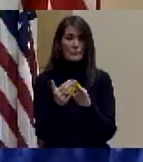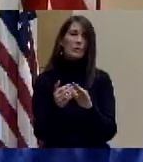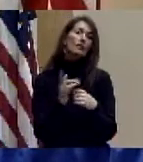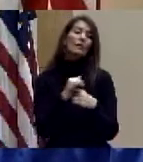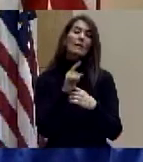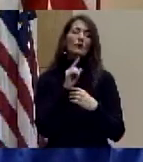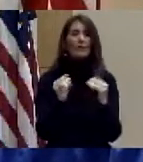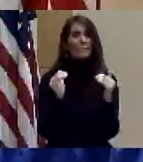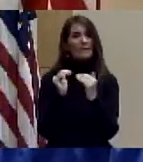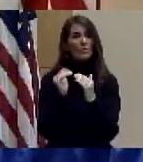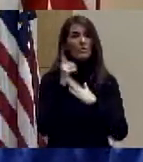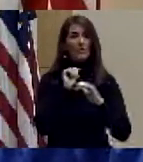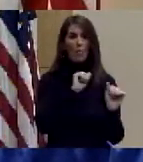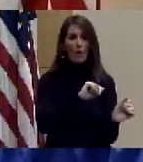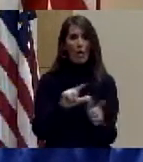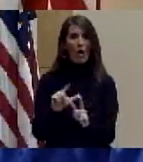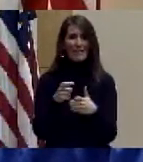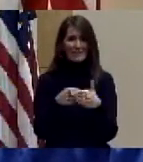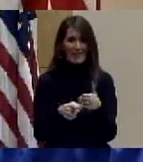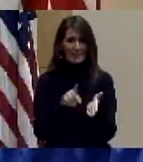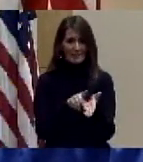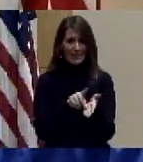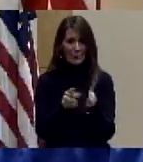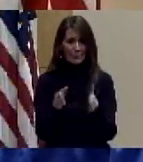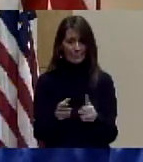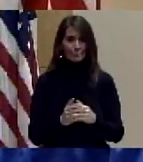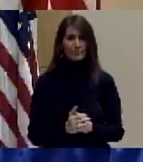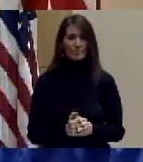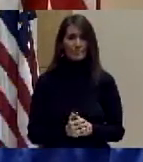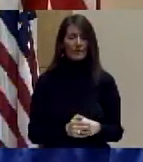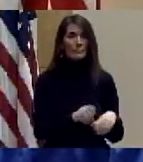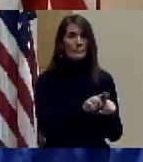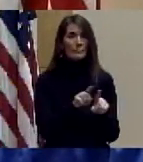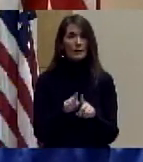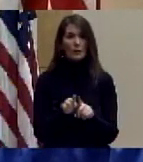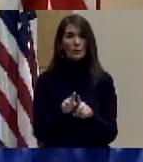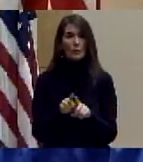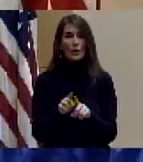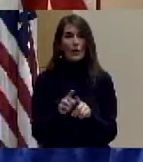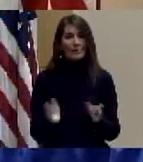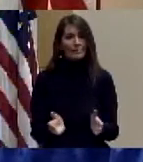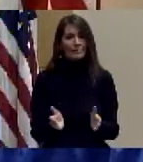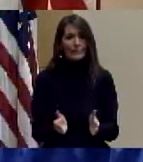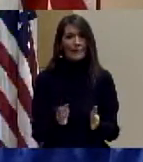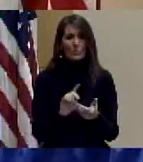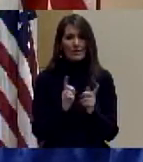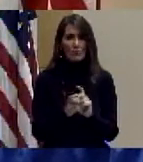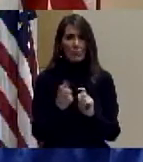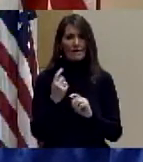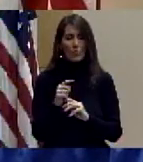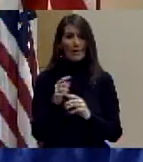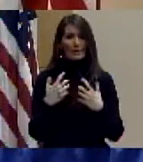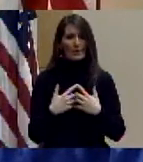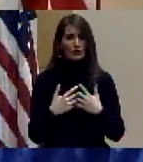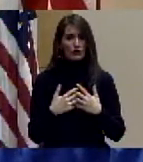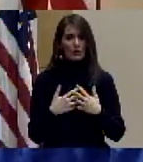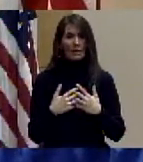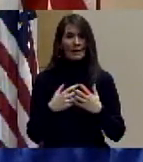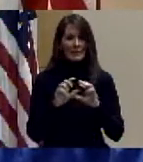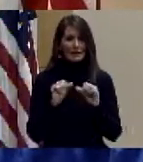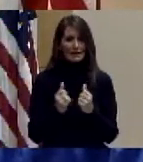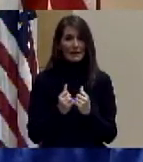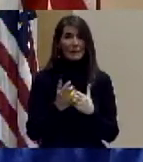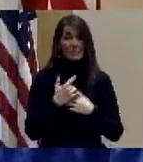ensure fairness for all taxpayers. I also urge reform for industrial development agencies to ensure